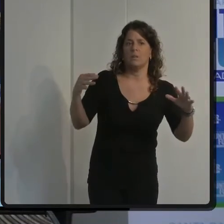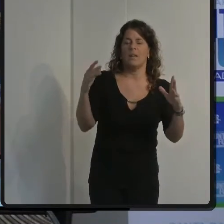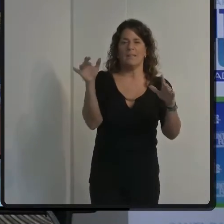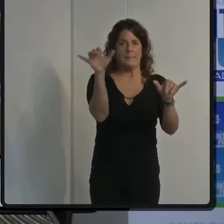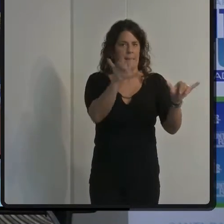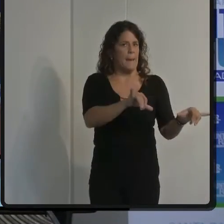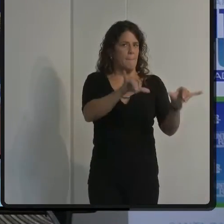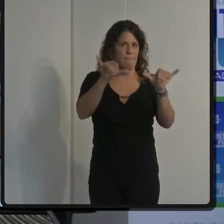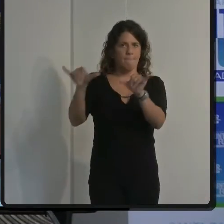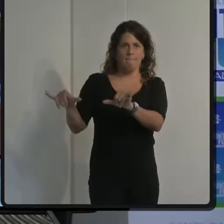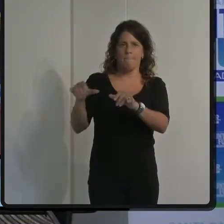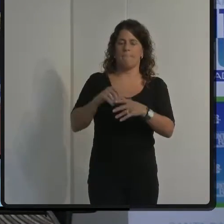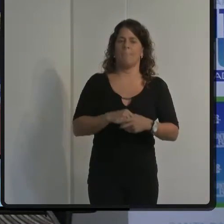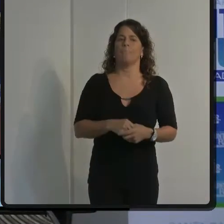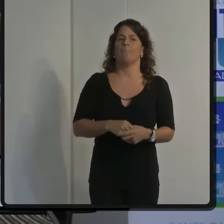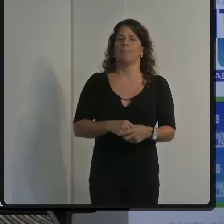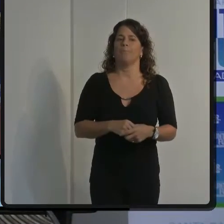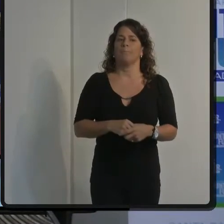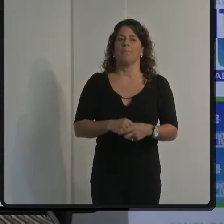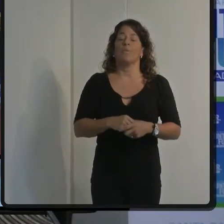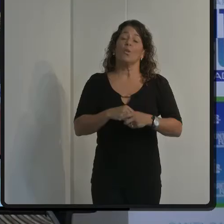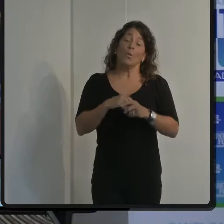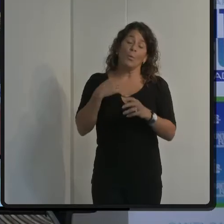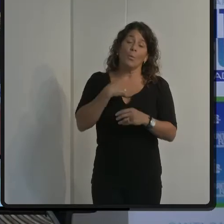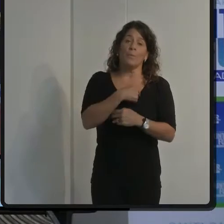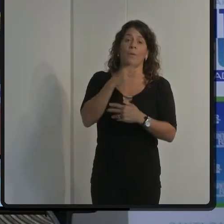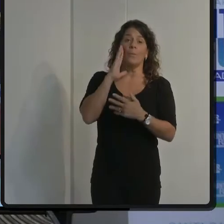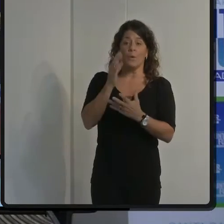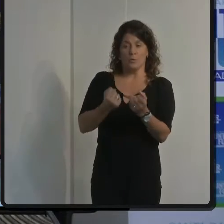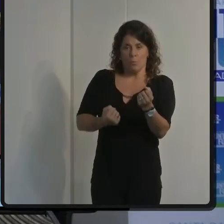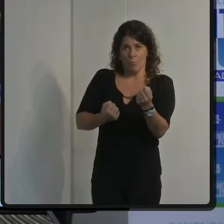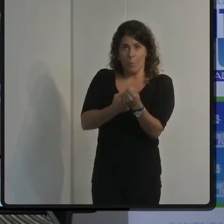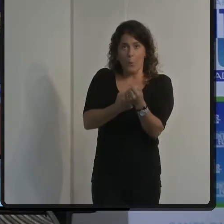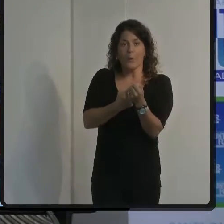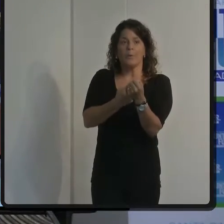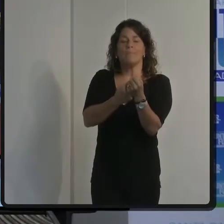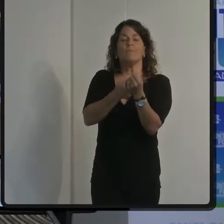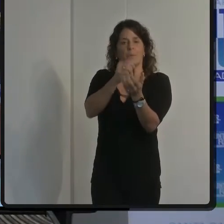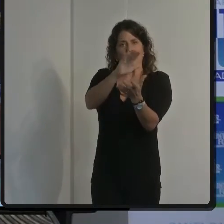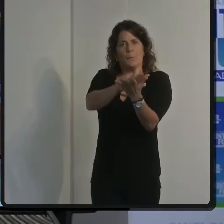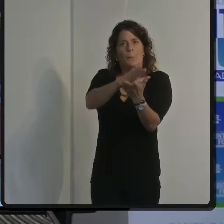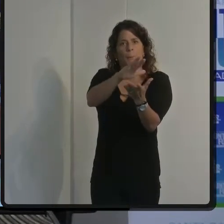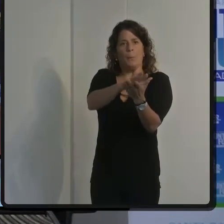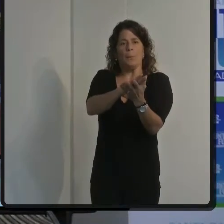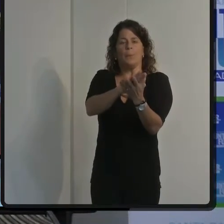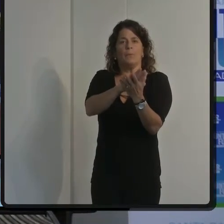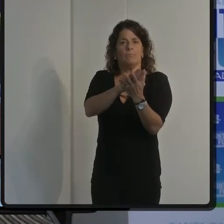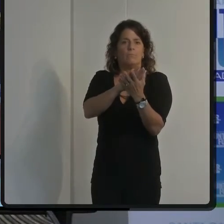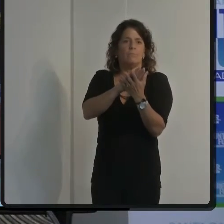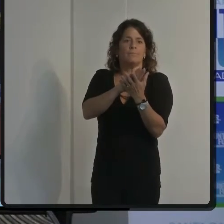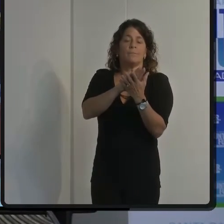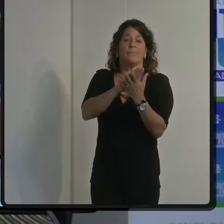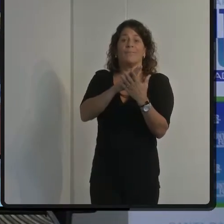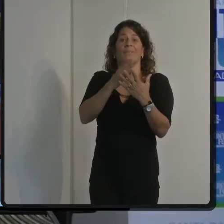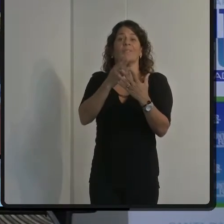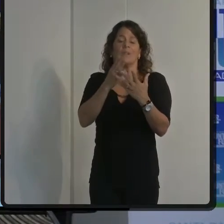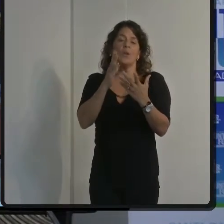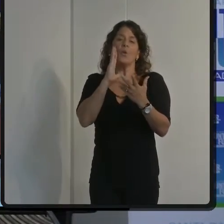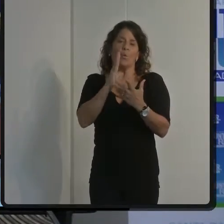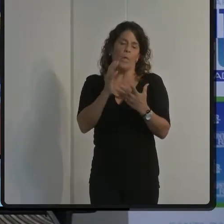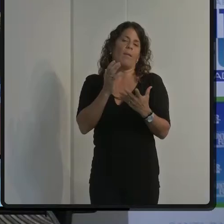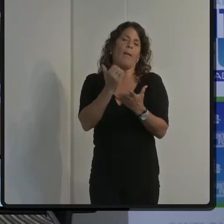first responders. So we will support the schools in making this